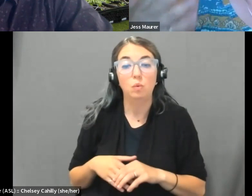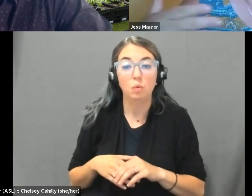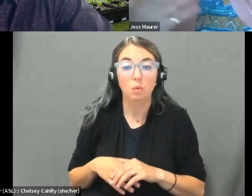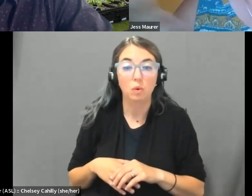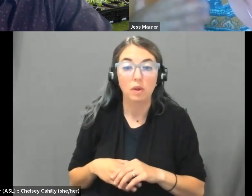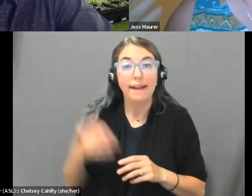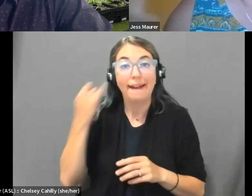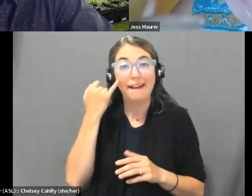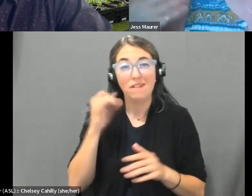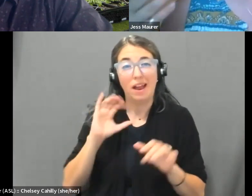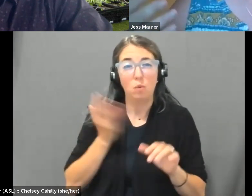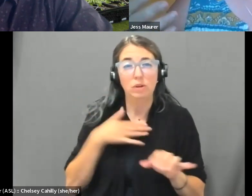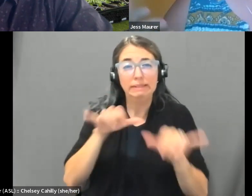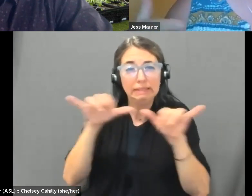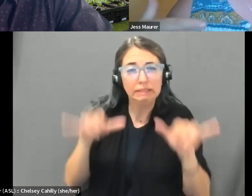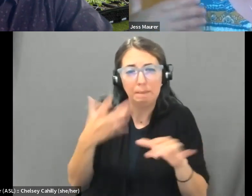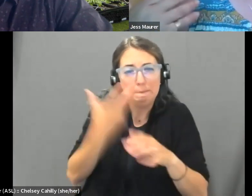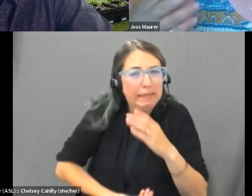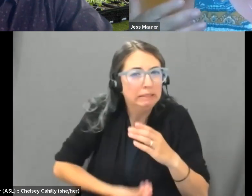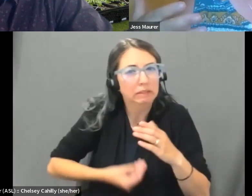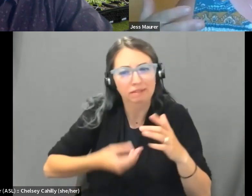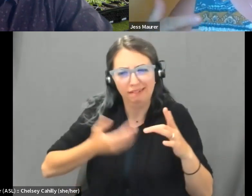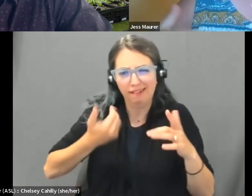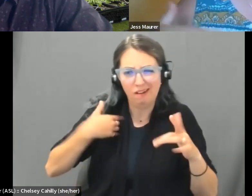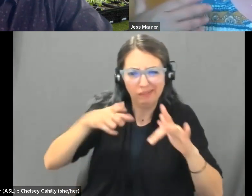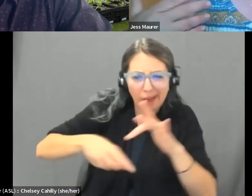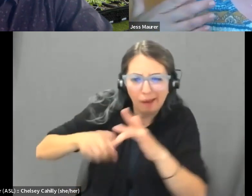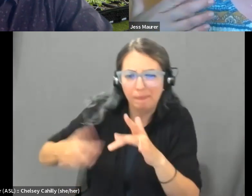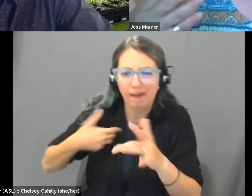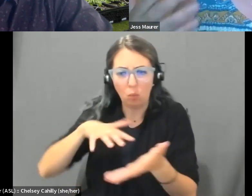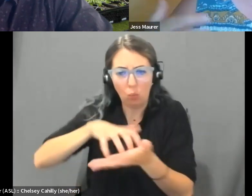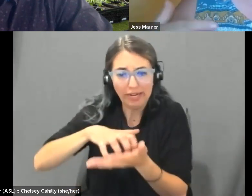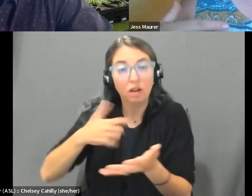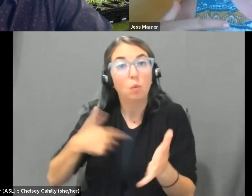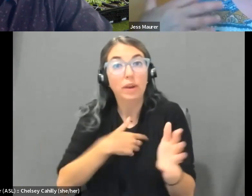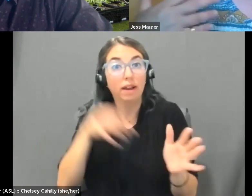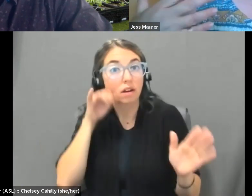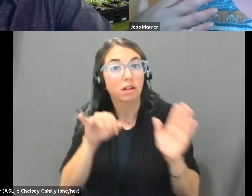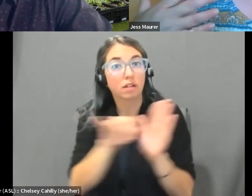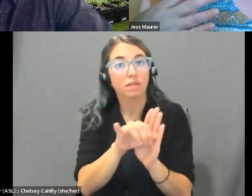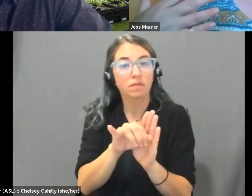to, and so there's a lot of process behind all of this, right? So it will help people right now.